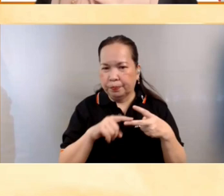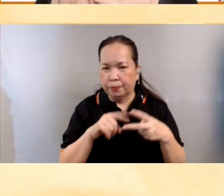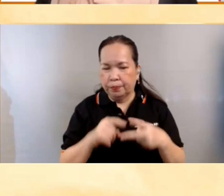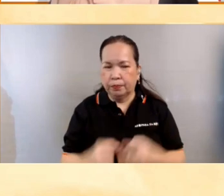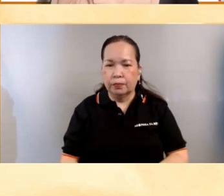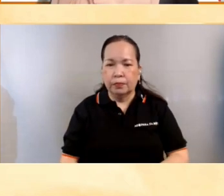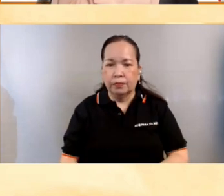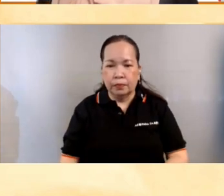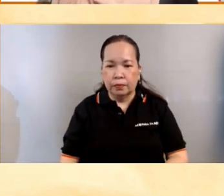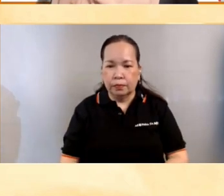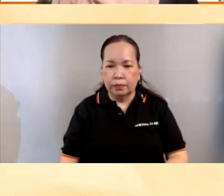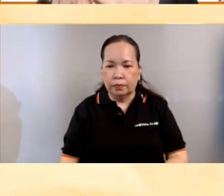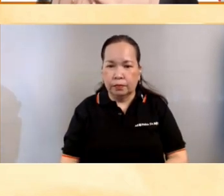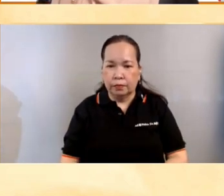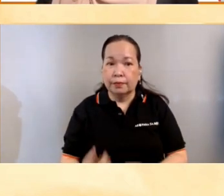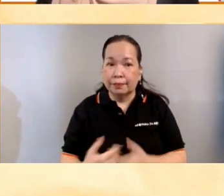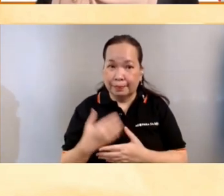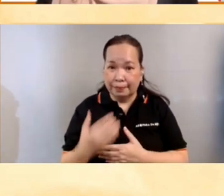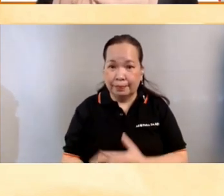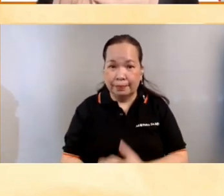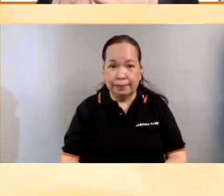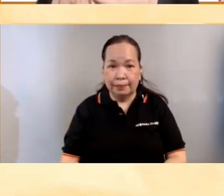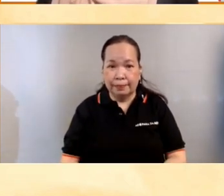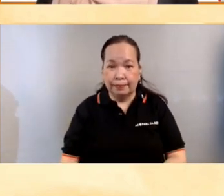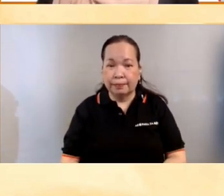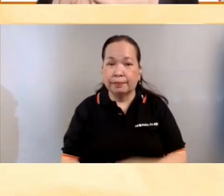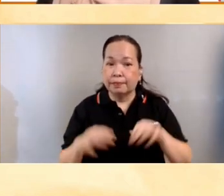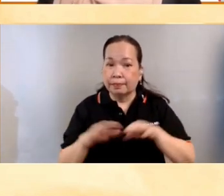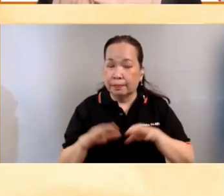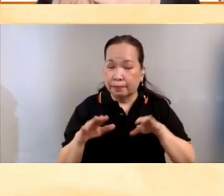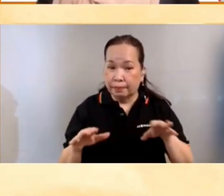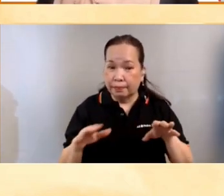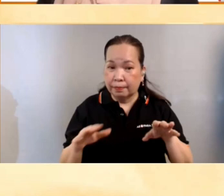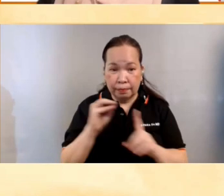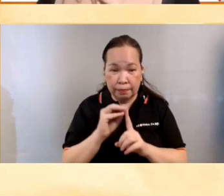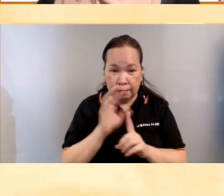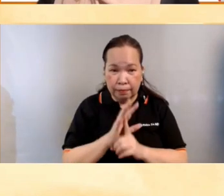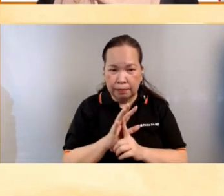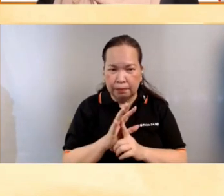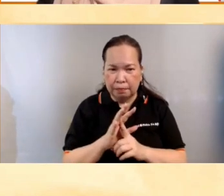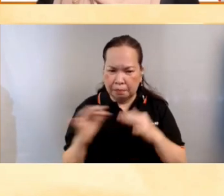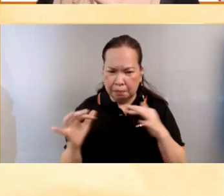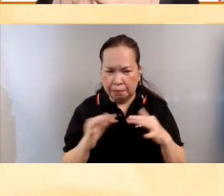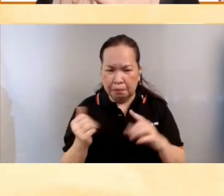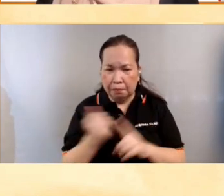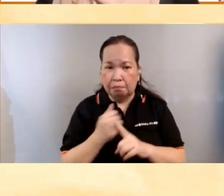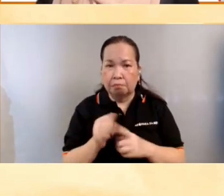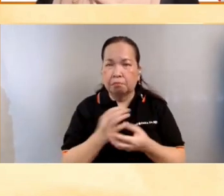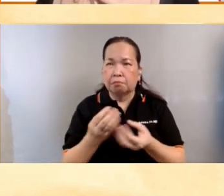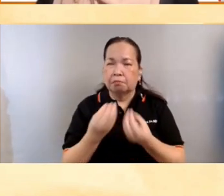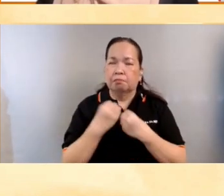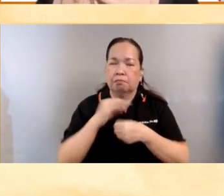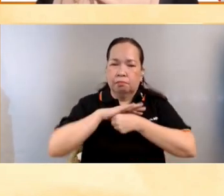BARM, released in 2023. Children's exposure to conflict and violence makes them stressed. It